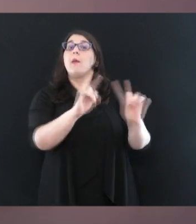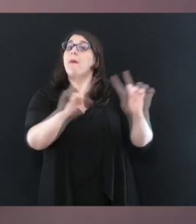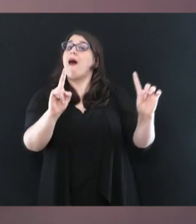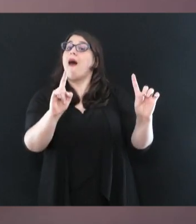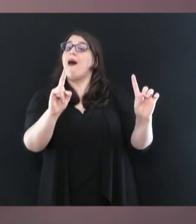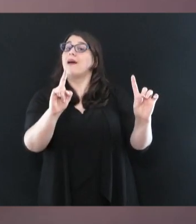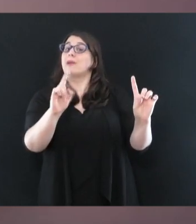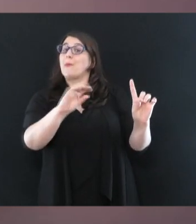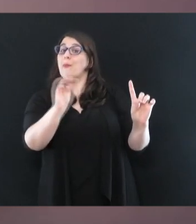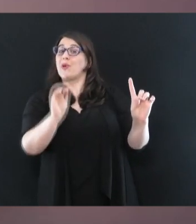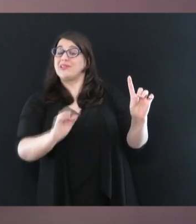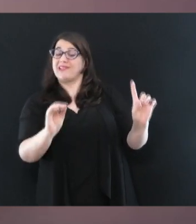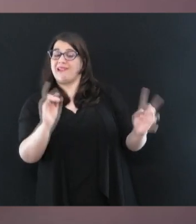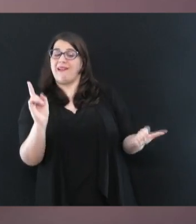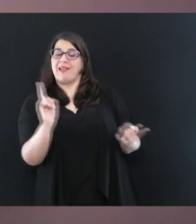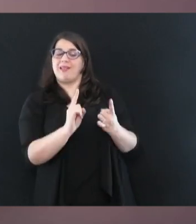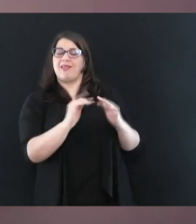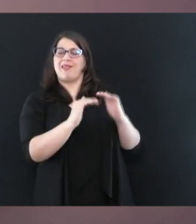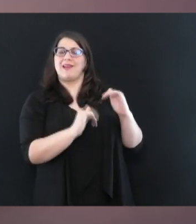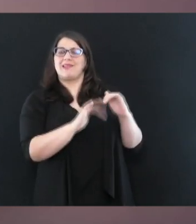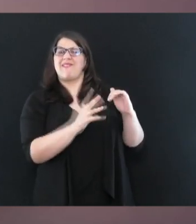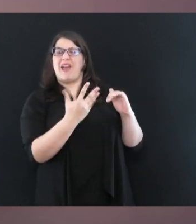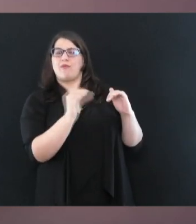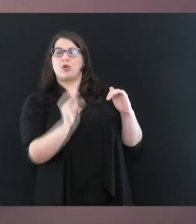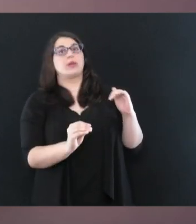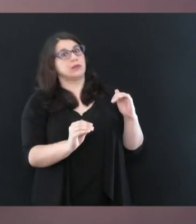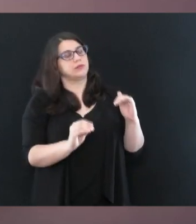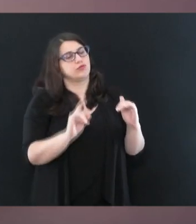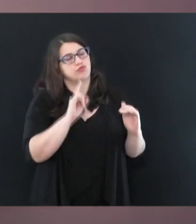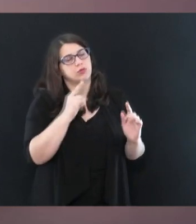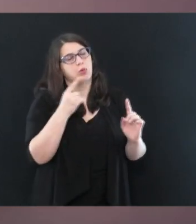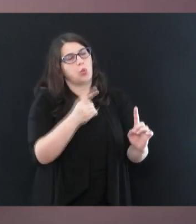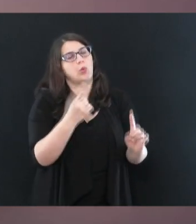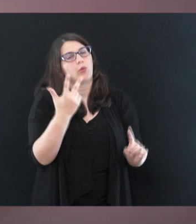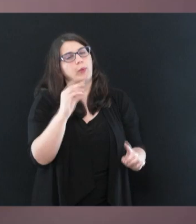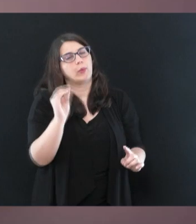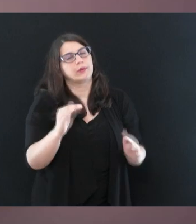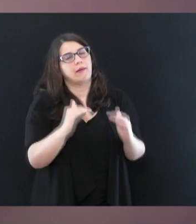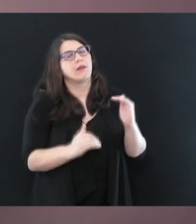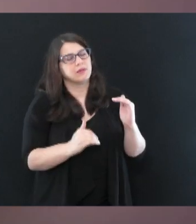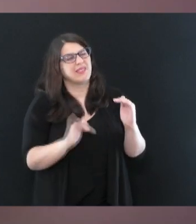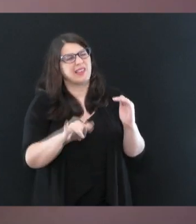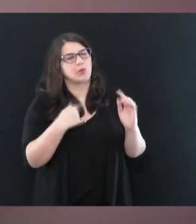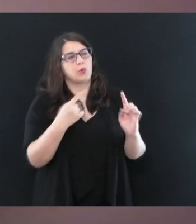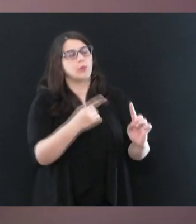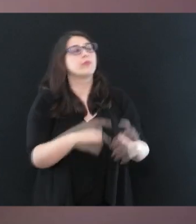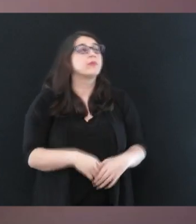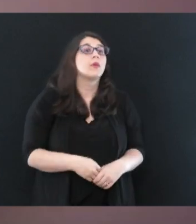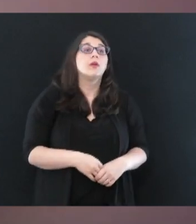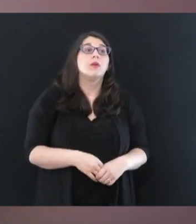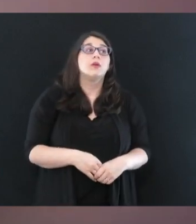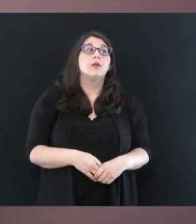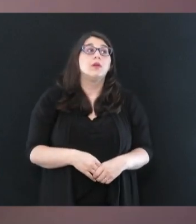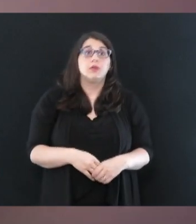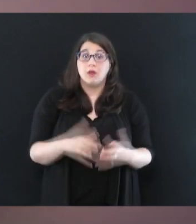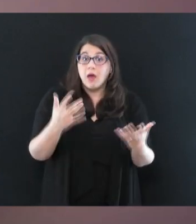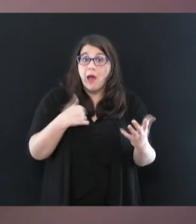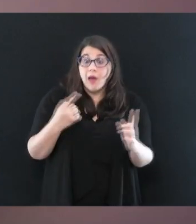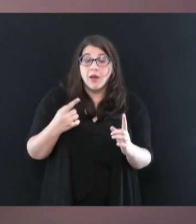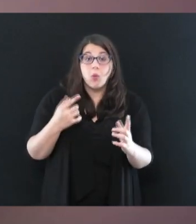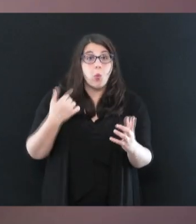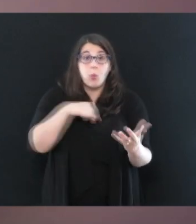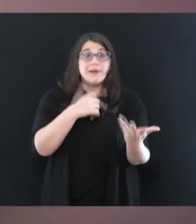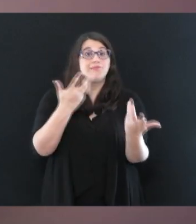and even below 3%, which is even better. So West Virginia, we are working hard to try to make sure that